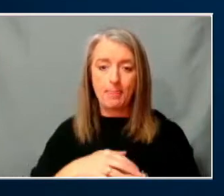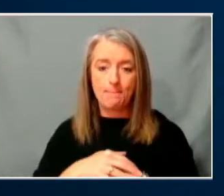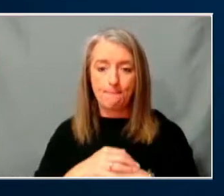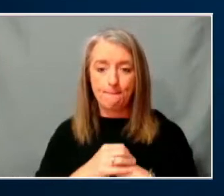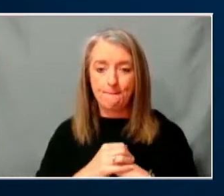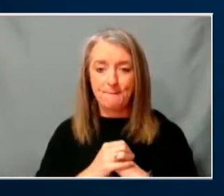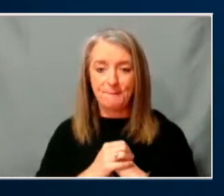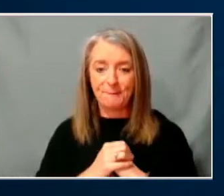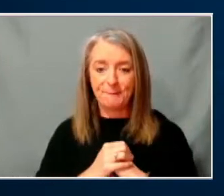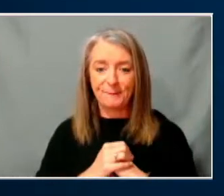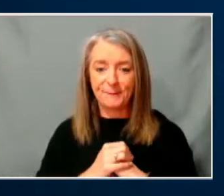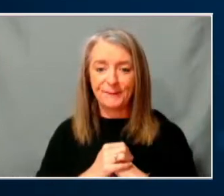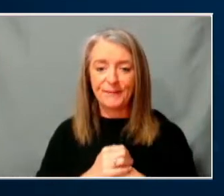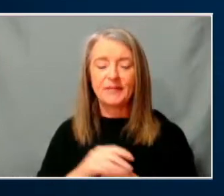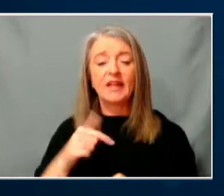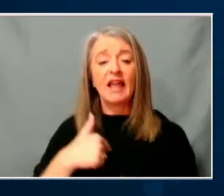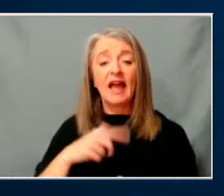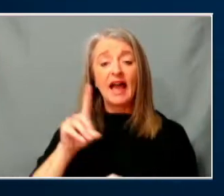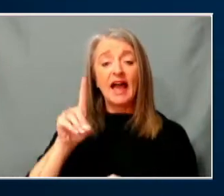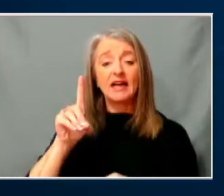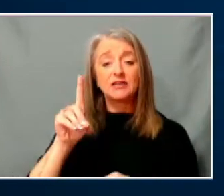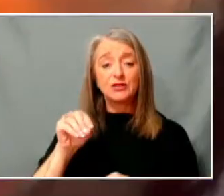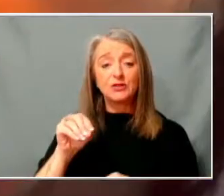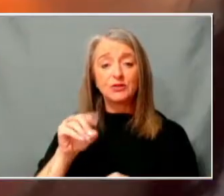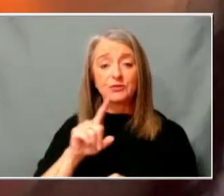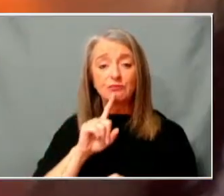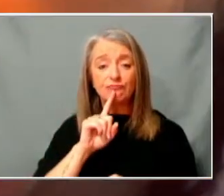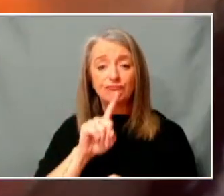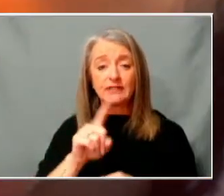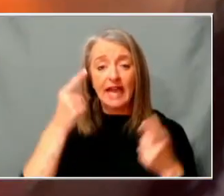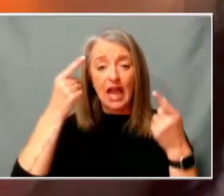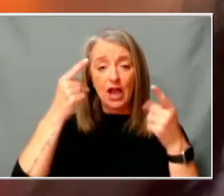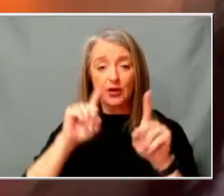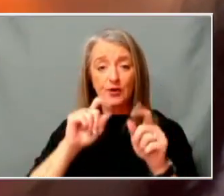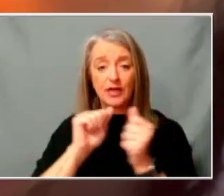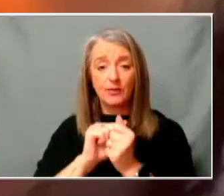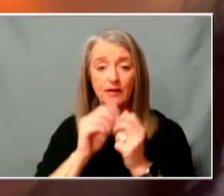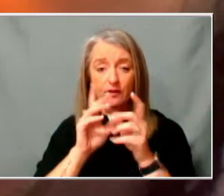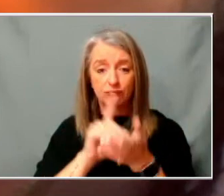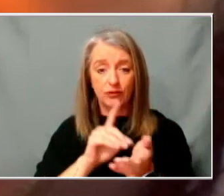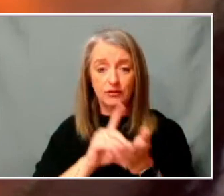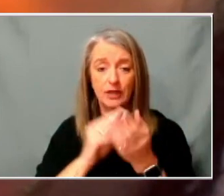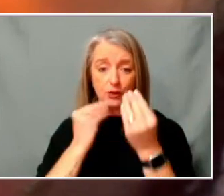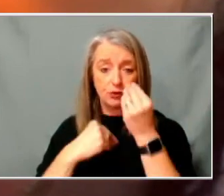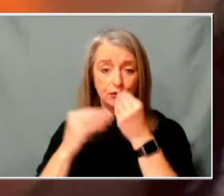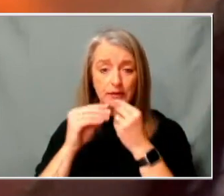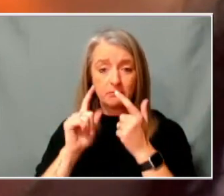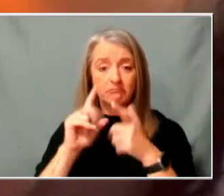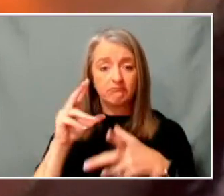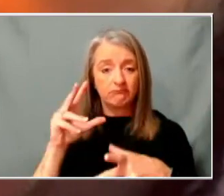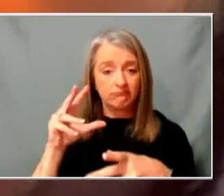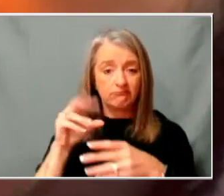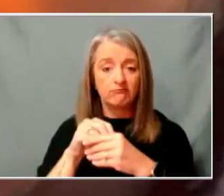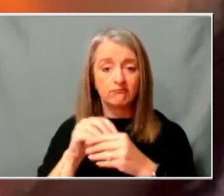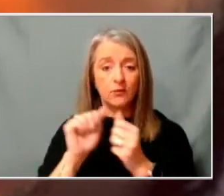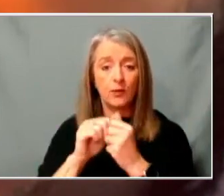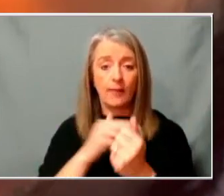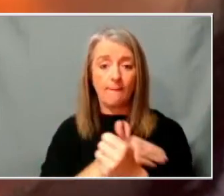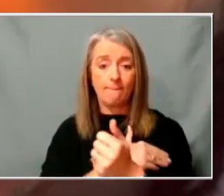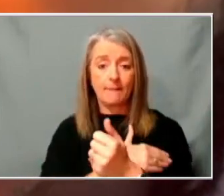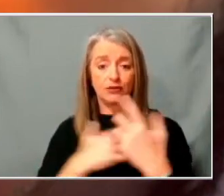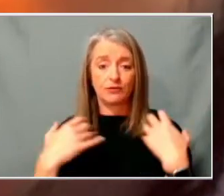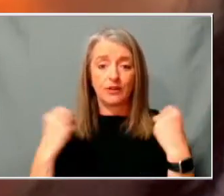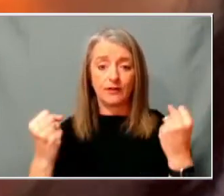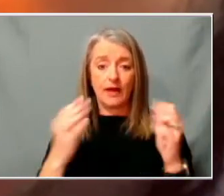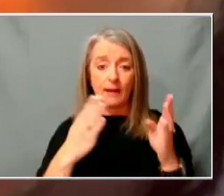play? I do, and I agree with the doctors. Nutrition does play a big part in muscle recovery. So